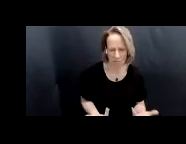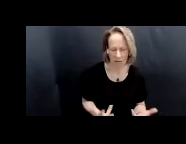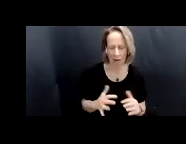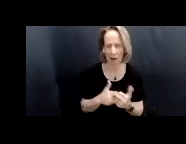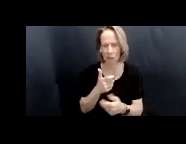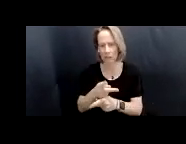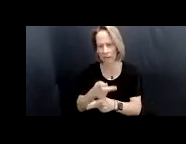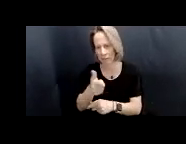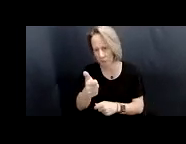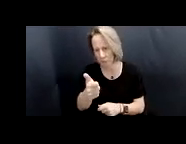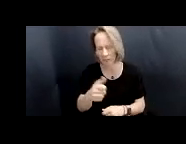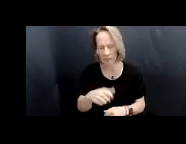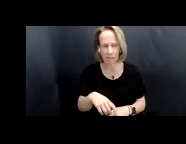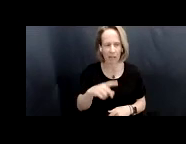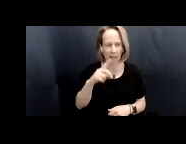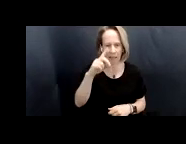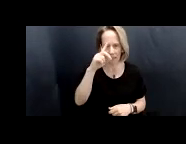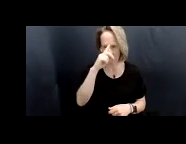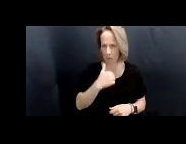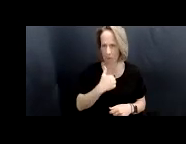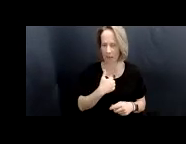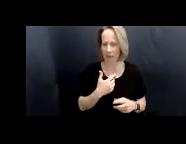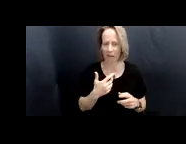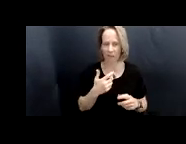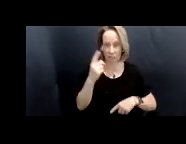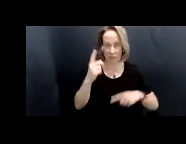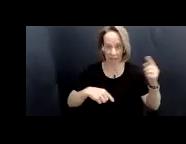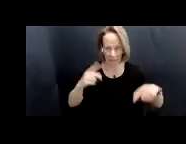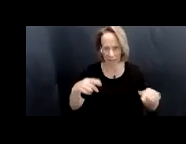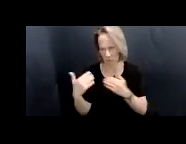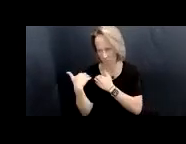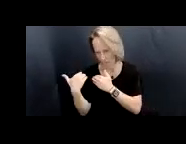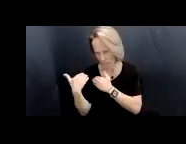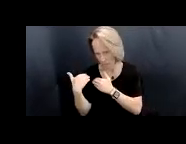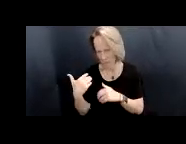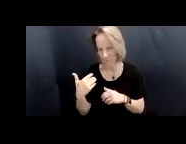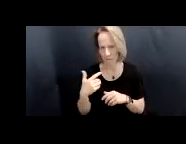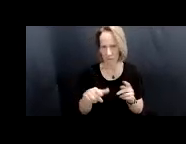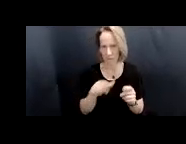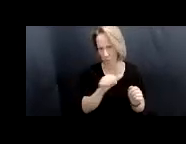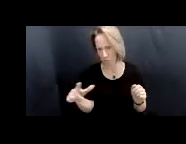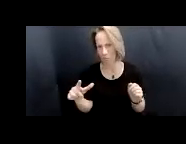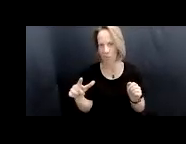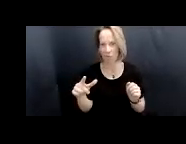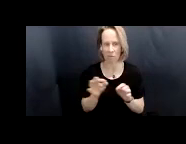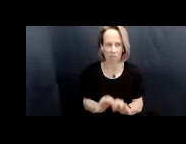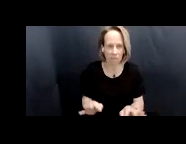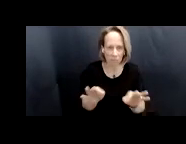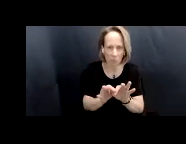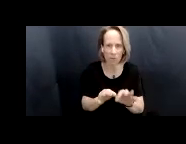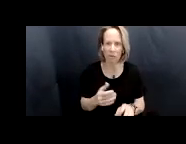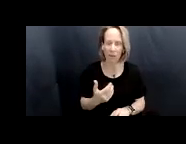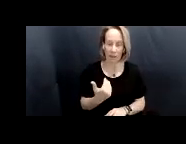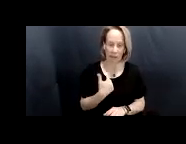when we have so many of these varied responsibilities that are so important, you know, having that burnout and